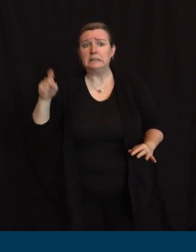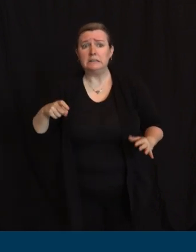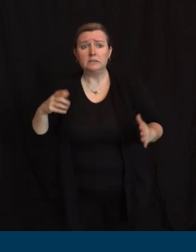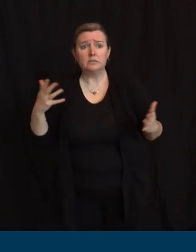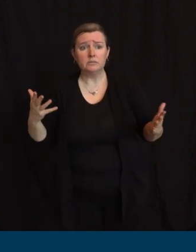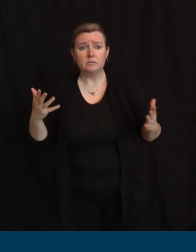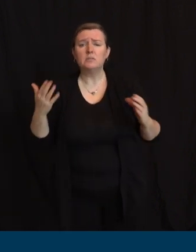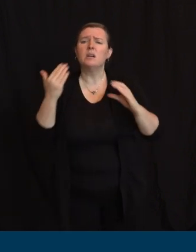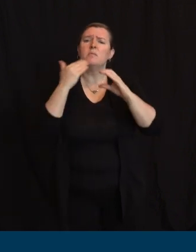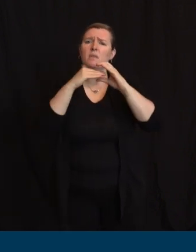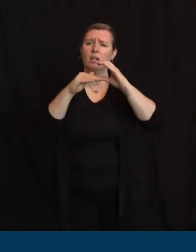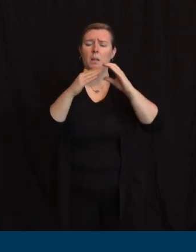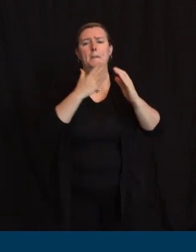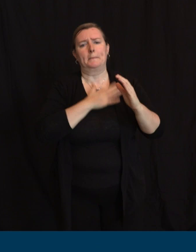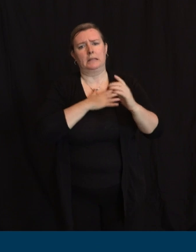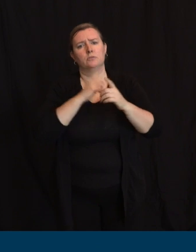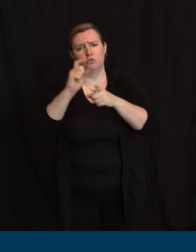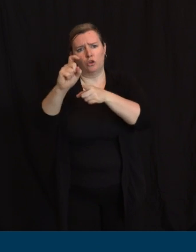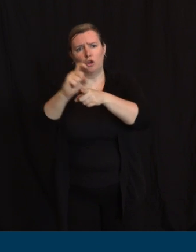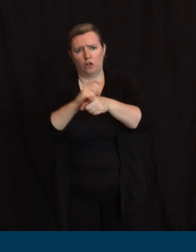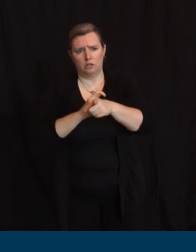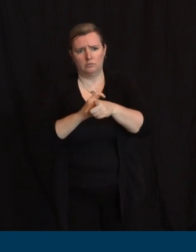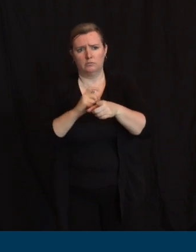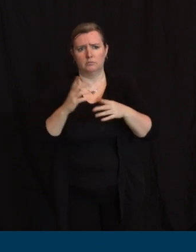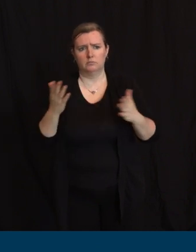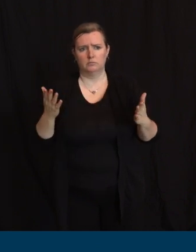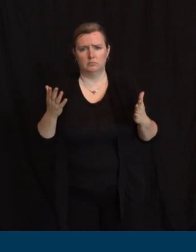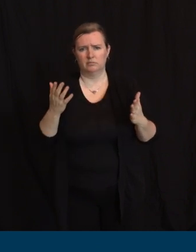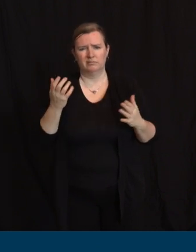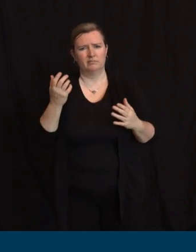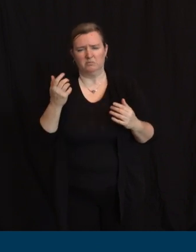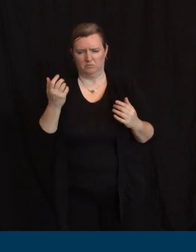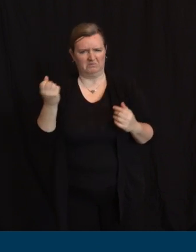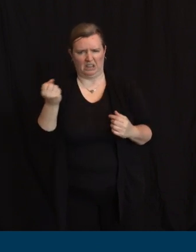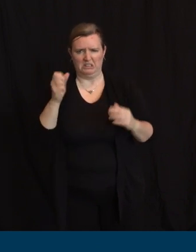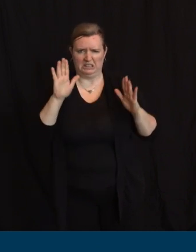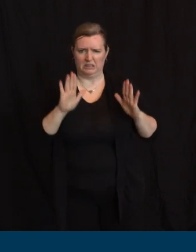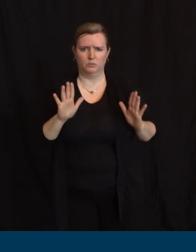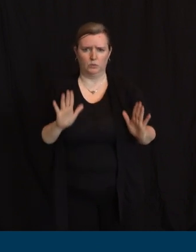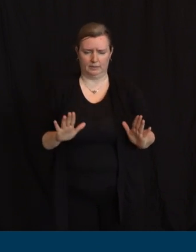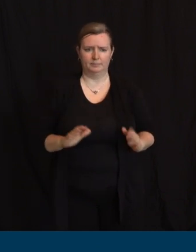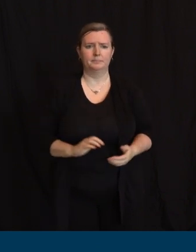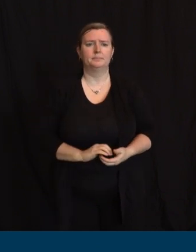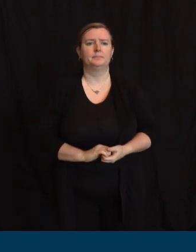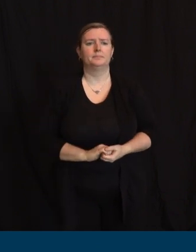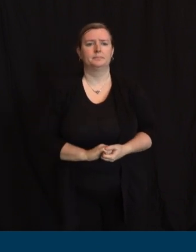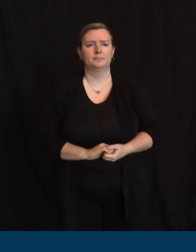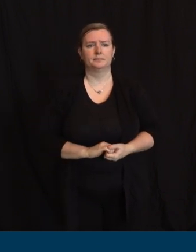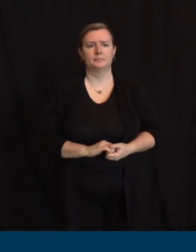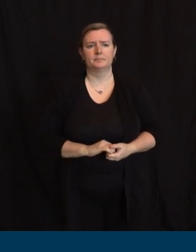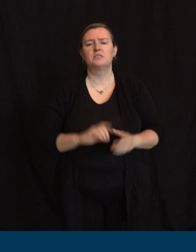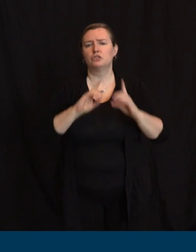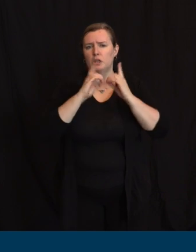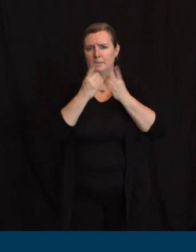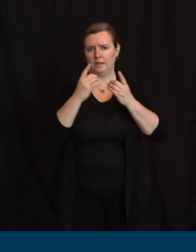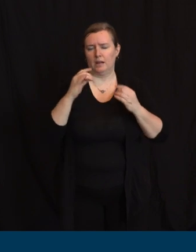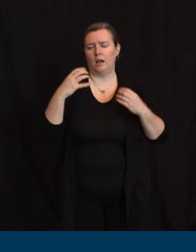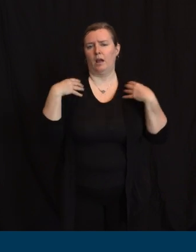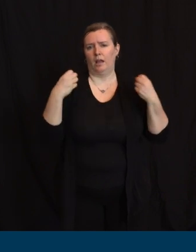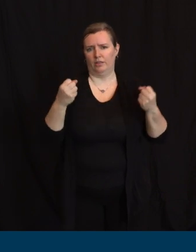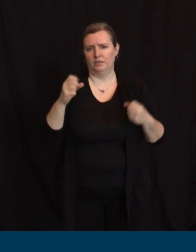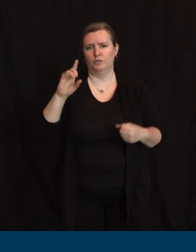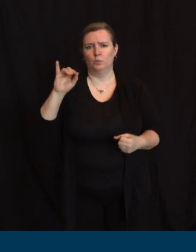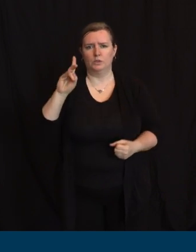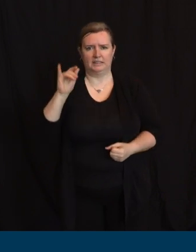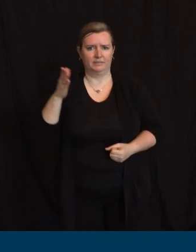know. I'm joined today by the woman to my right who needs no introduction, the Commissioner of the Department of Health, Judy Persichelli. To her